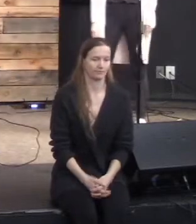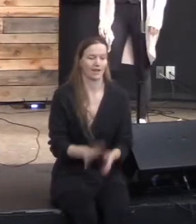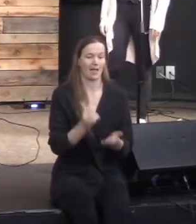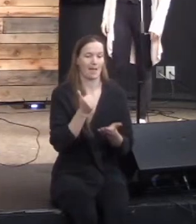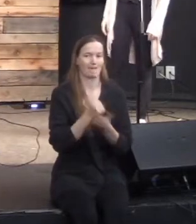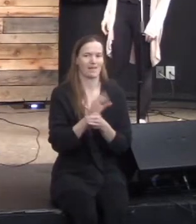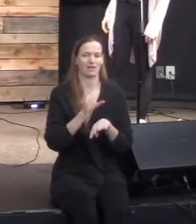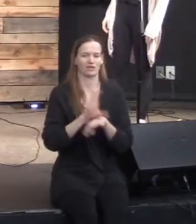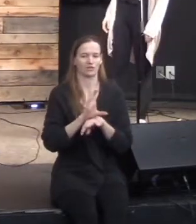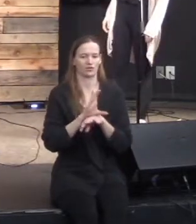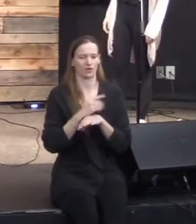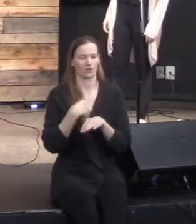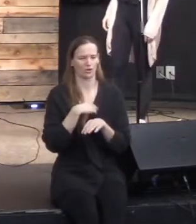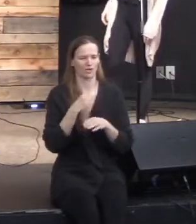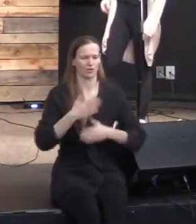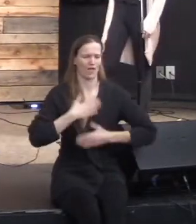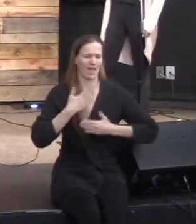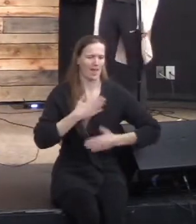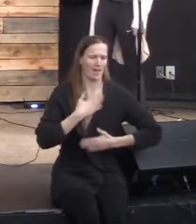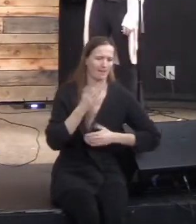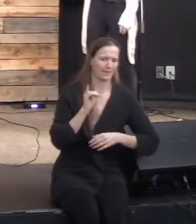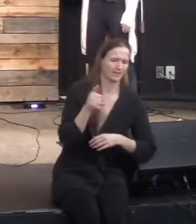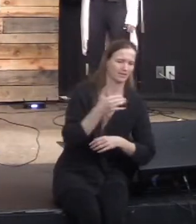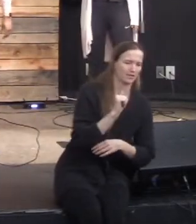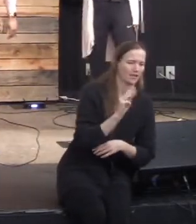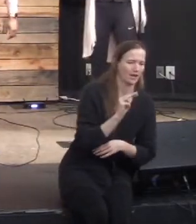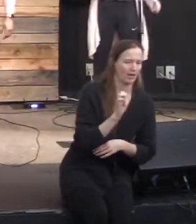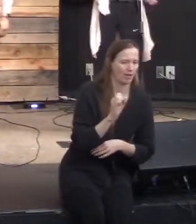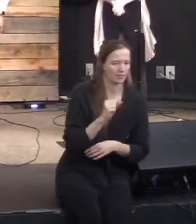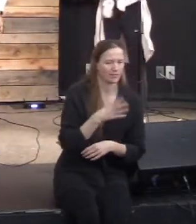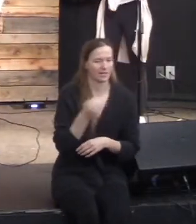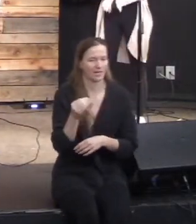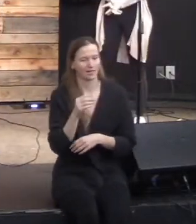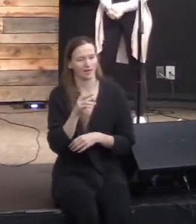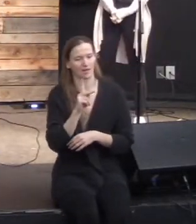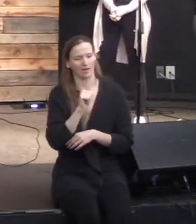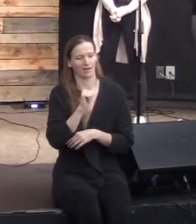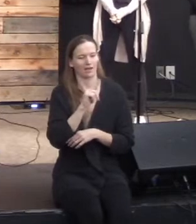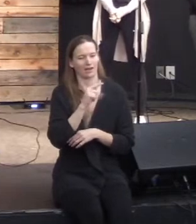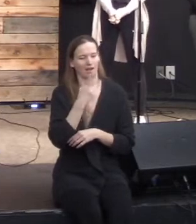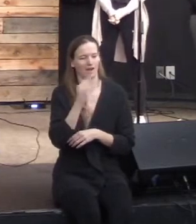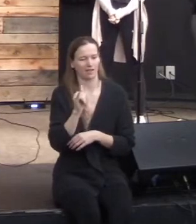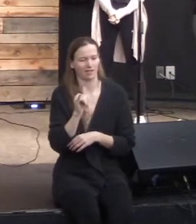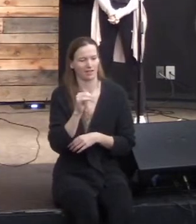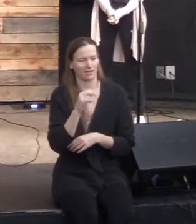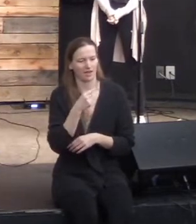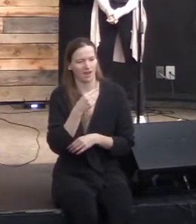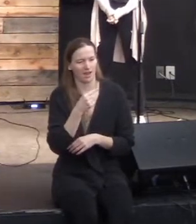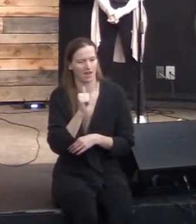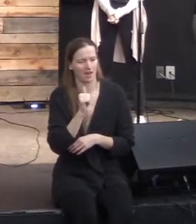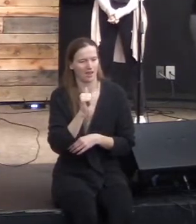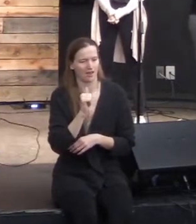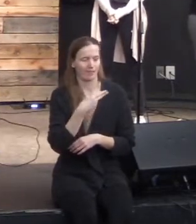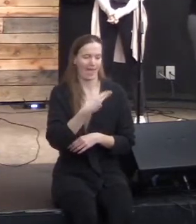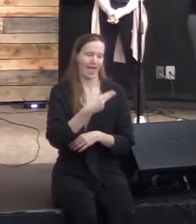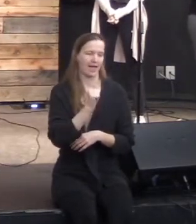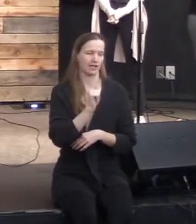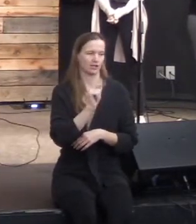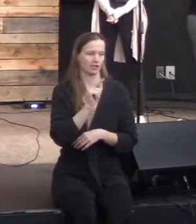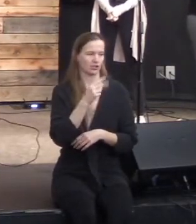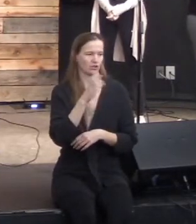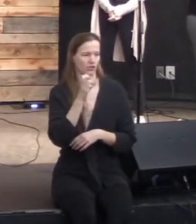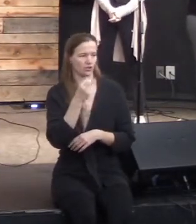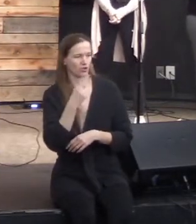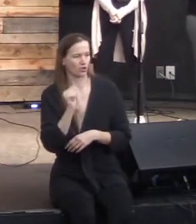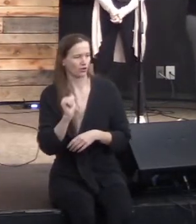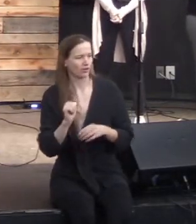Amen, church. We are so happy to have James and Kathy Hatcher with us from Virginia. And we understand that Kathy is a part singer, so